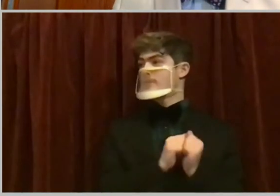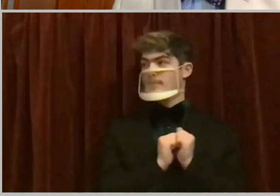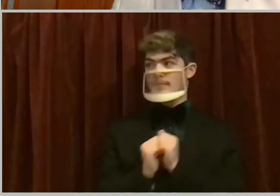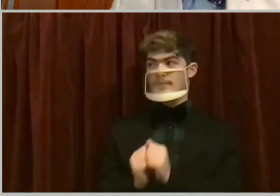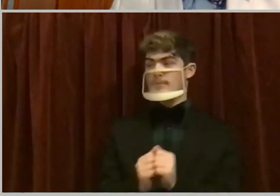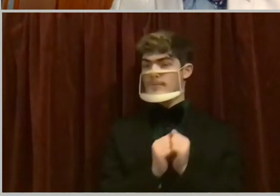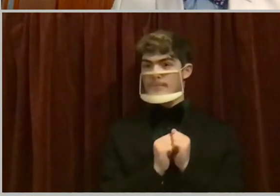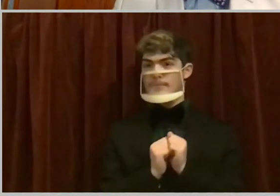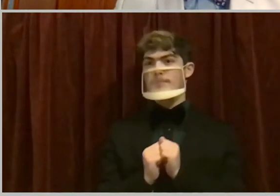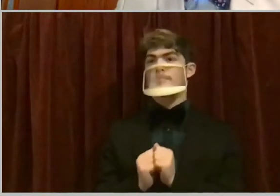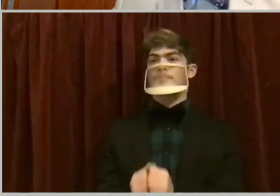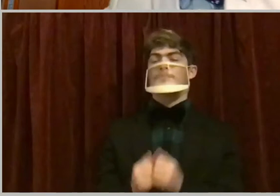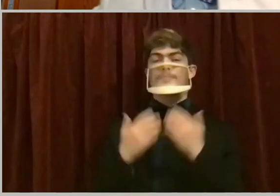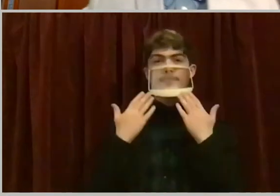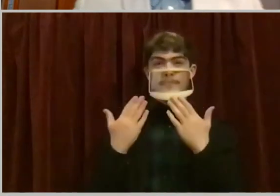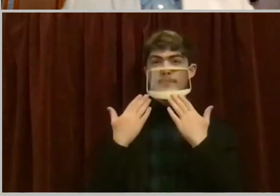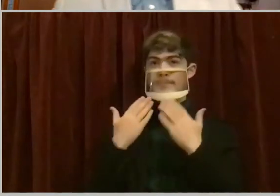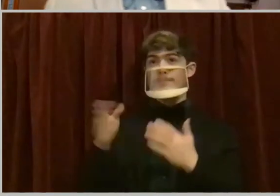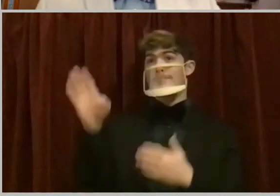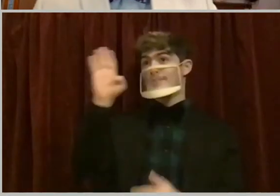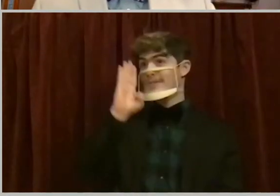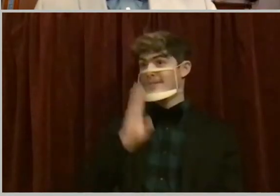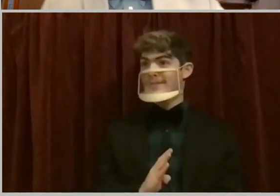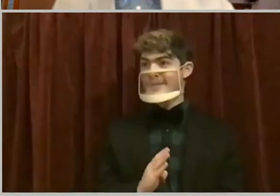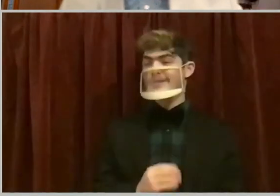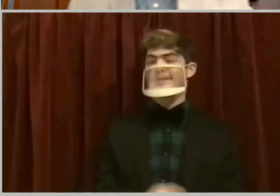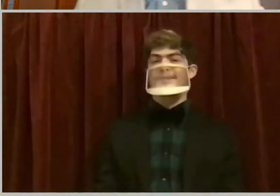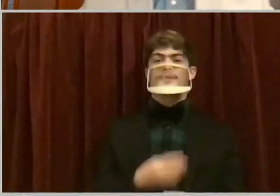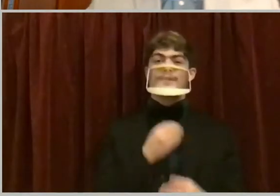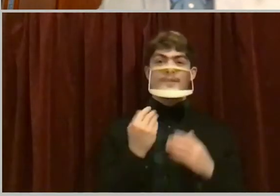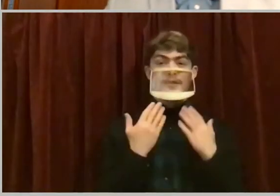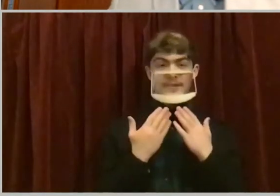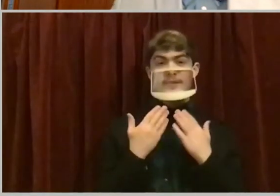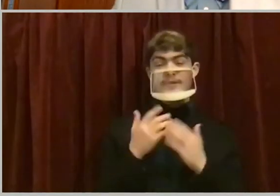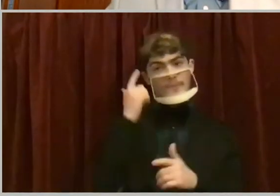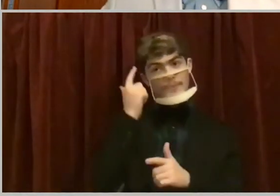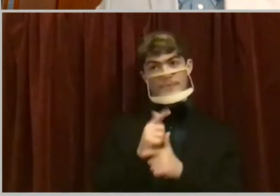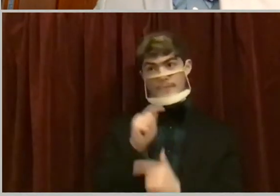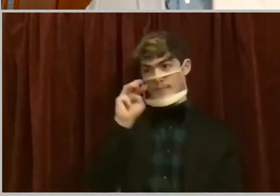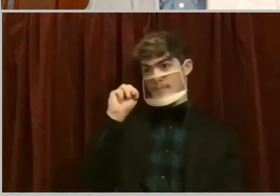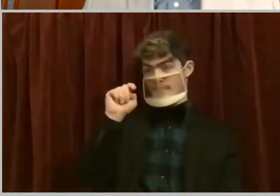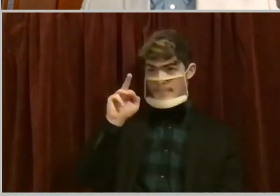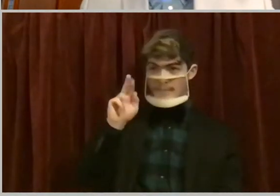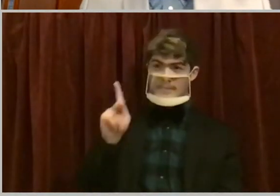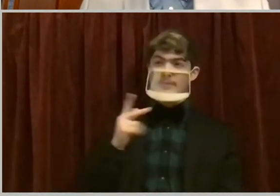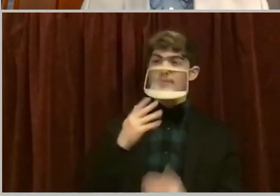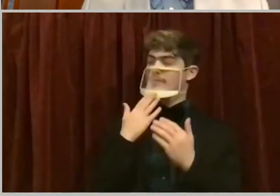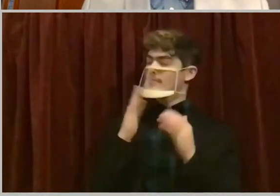time to give thanks to God. Thank you, Brother Mark, for the great, awesome